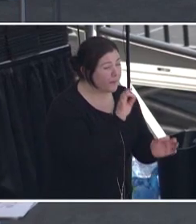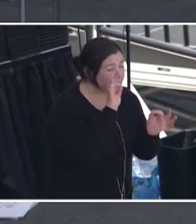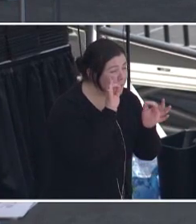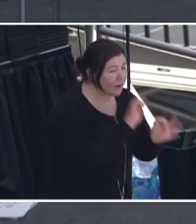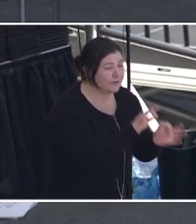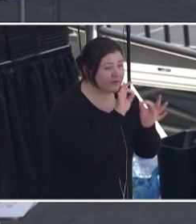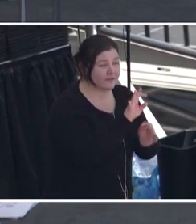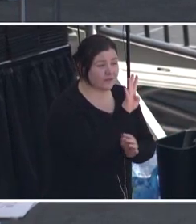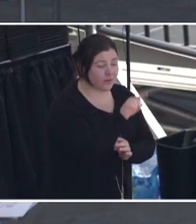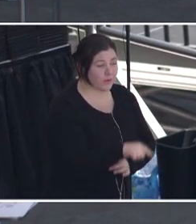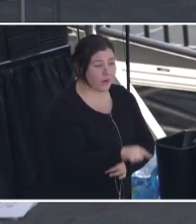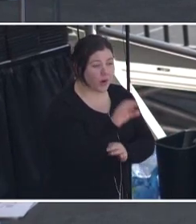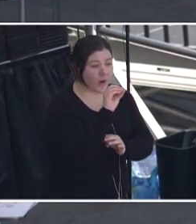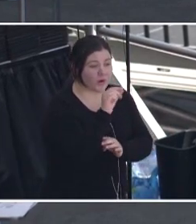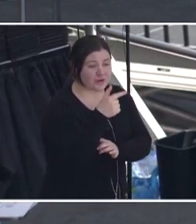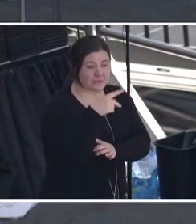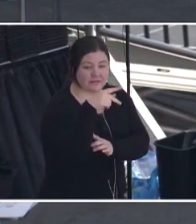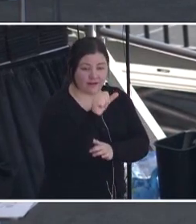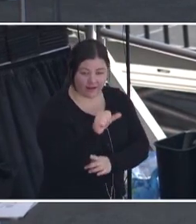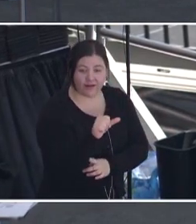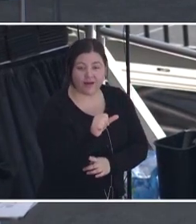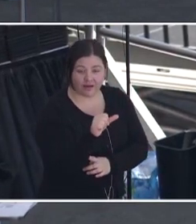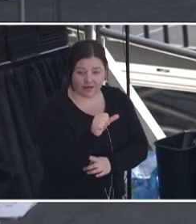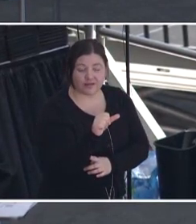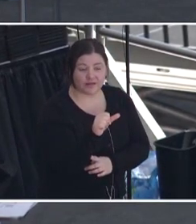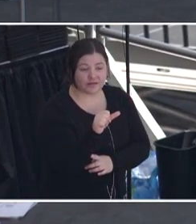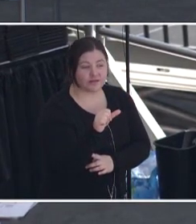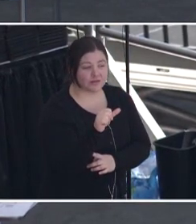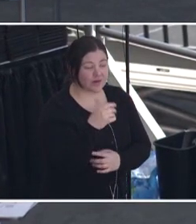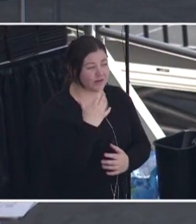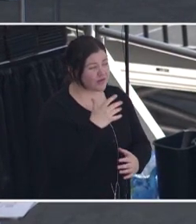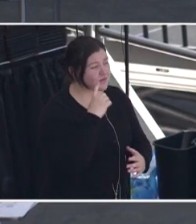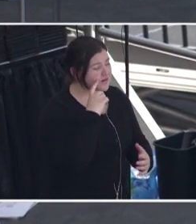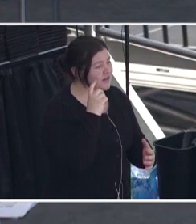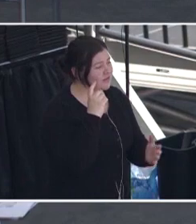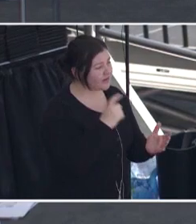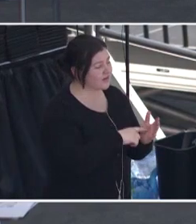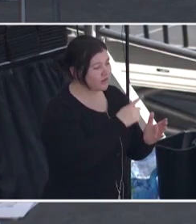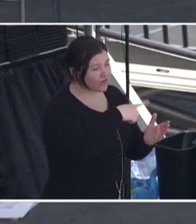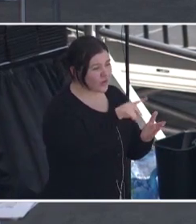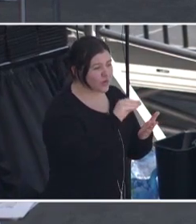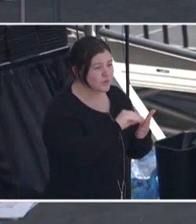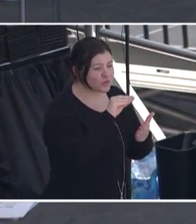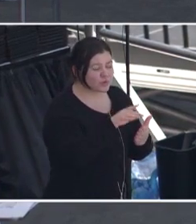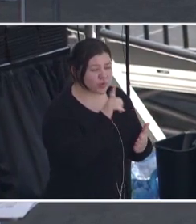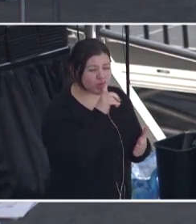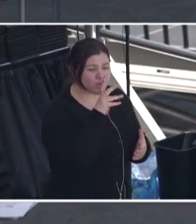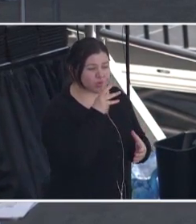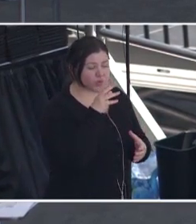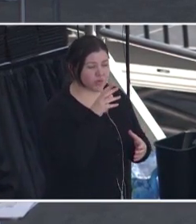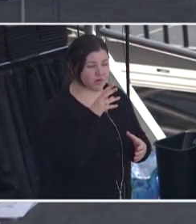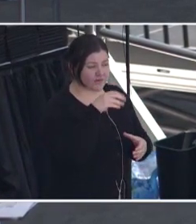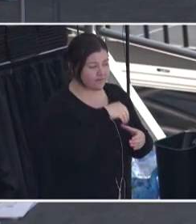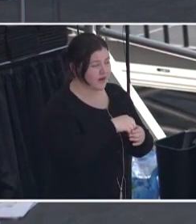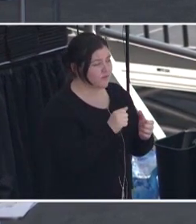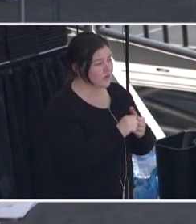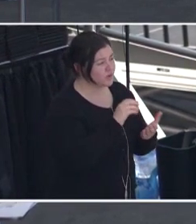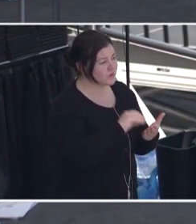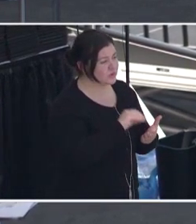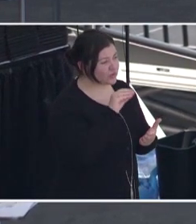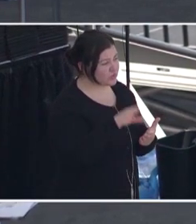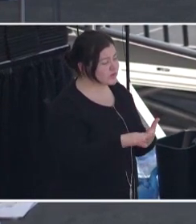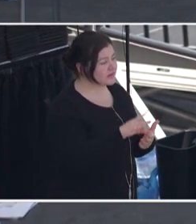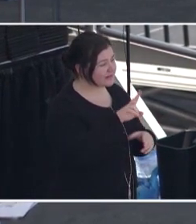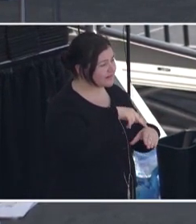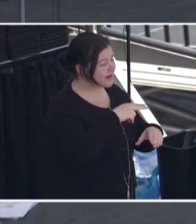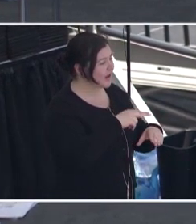point average. We acknowledge, too, graduates who are members of the college's internationally